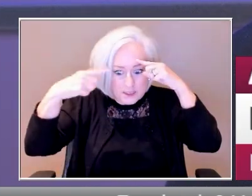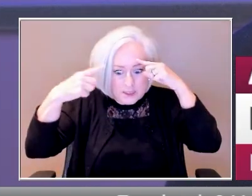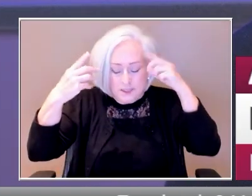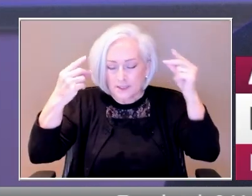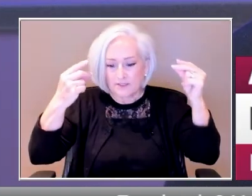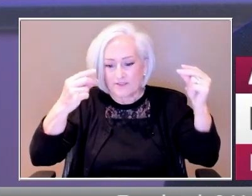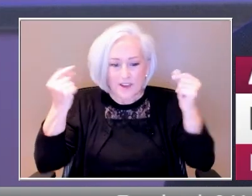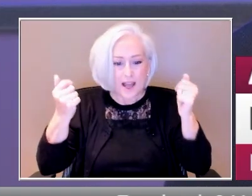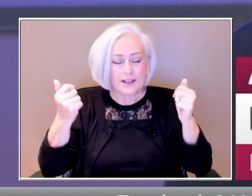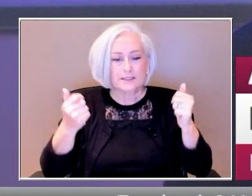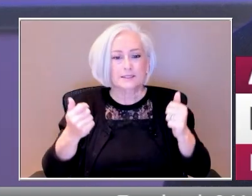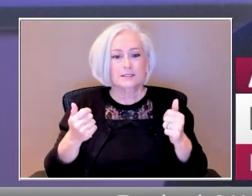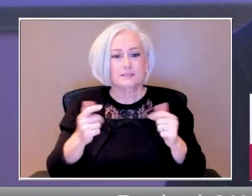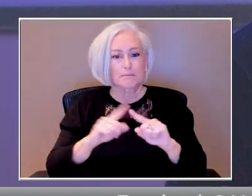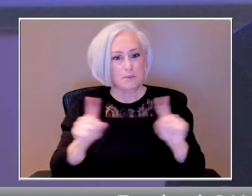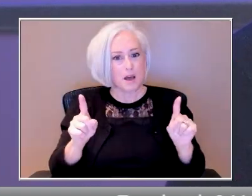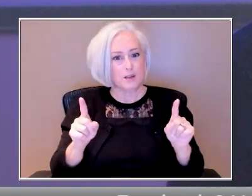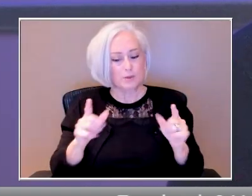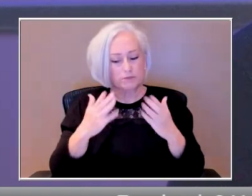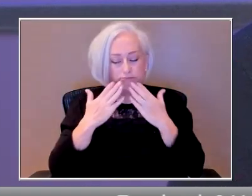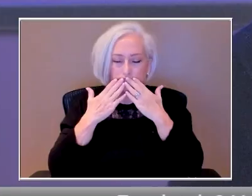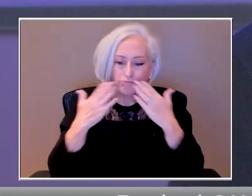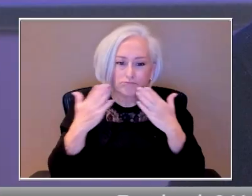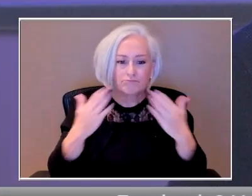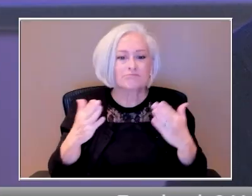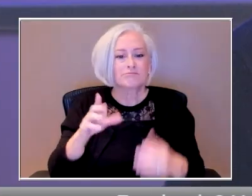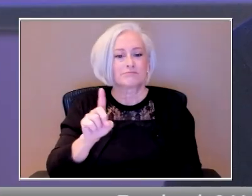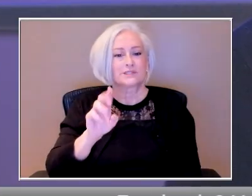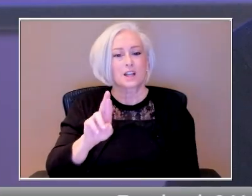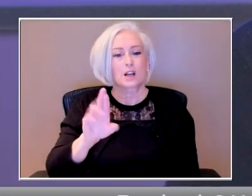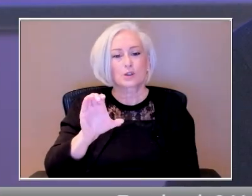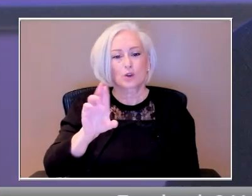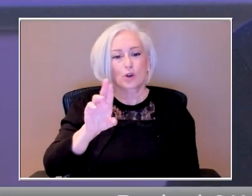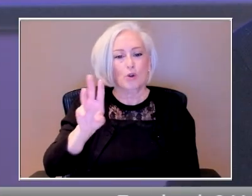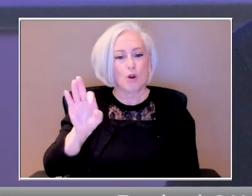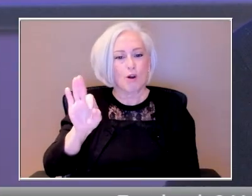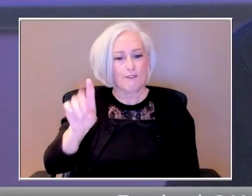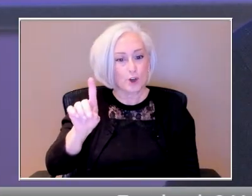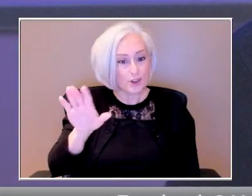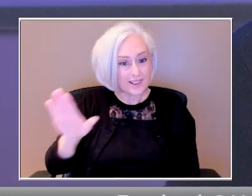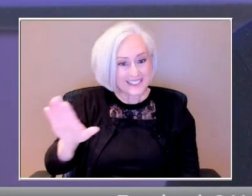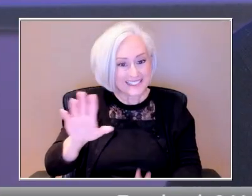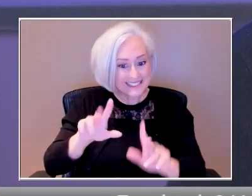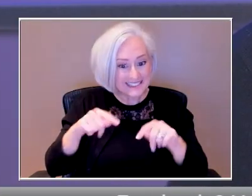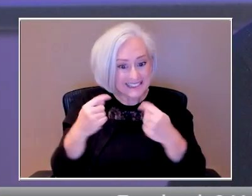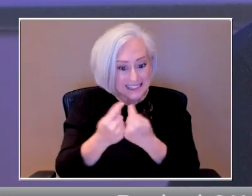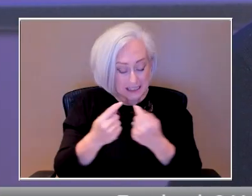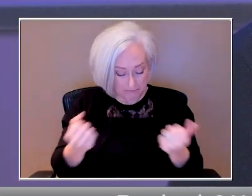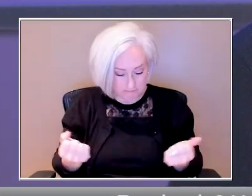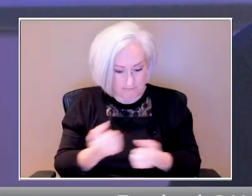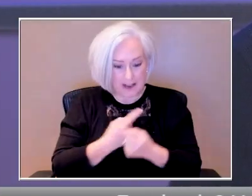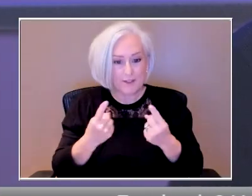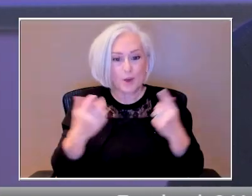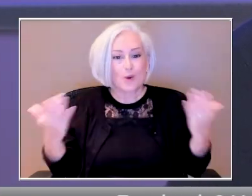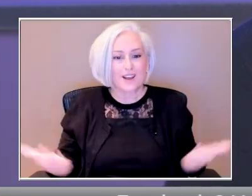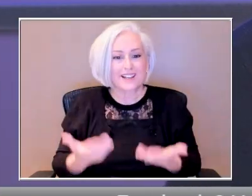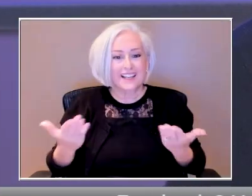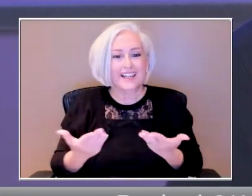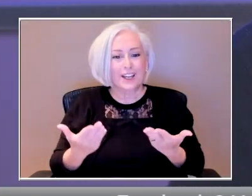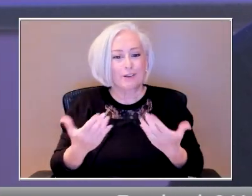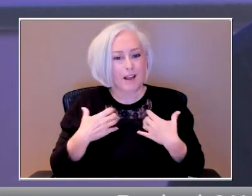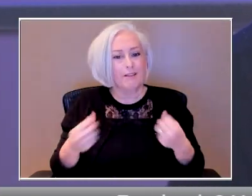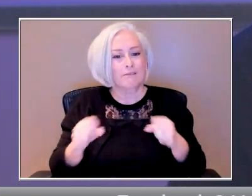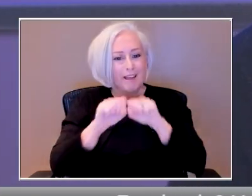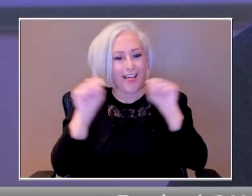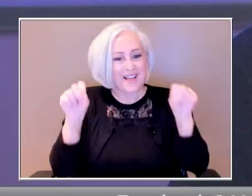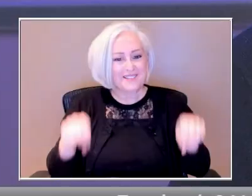But we're grateful for Dr. Crawford and his team and all those here at the health system that really